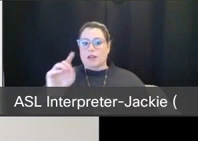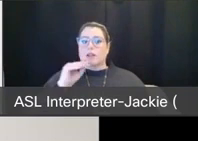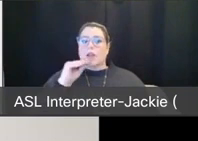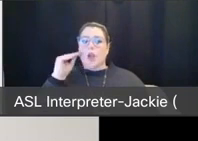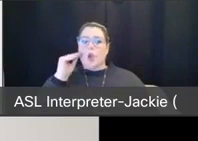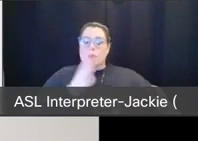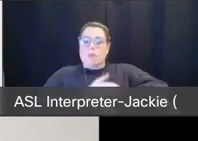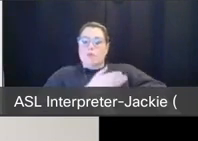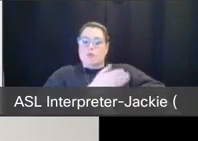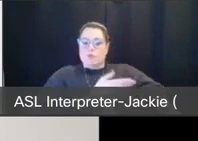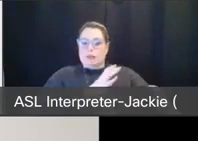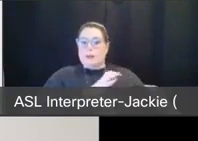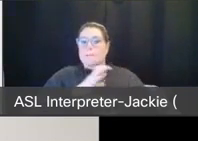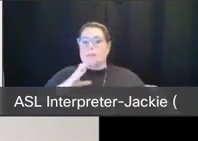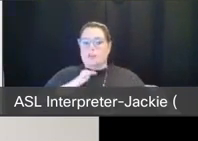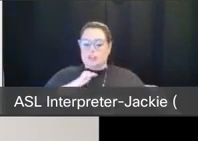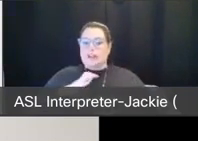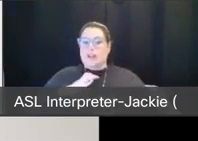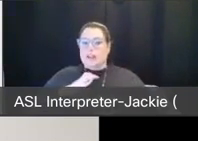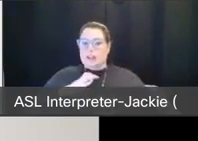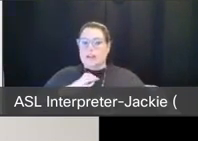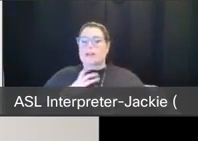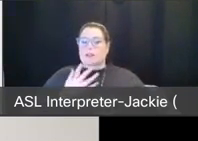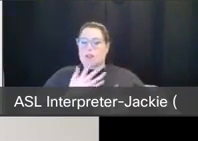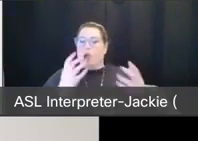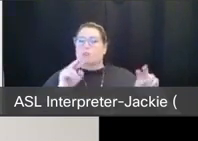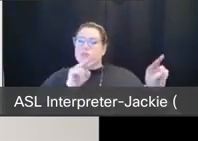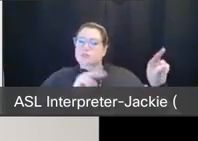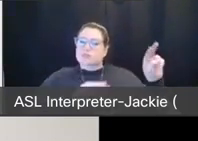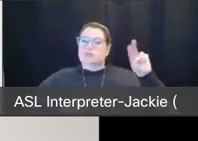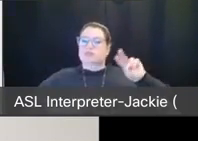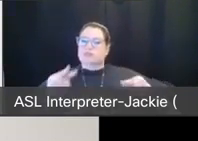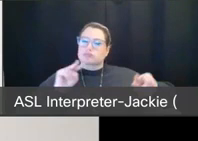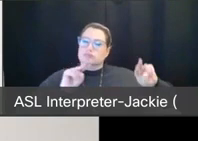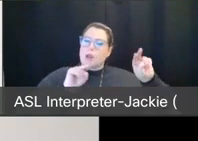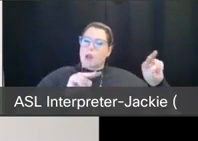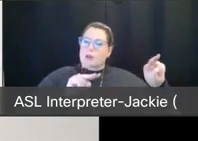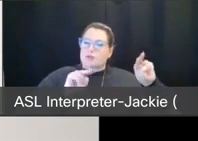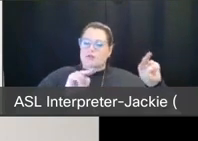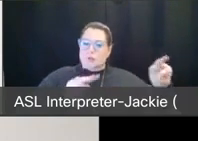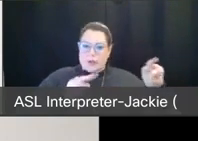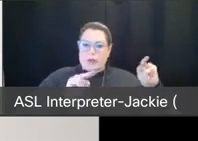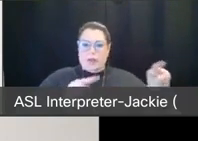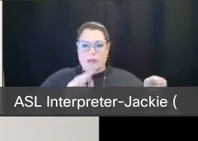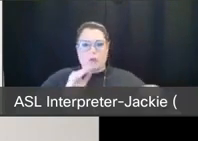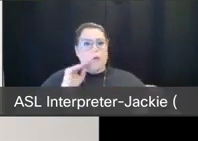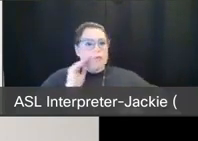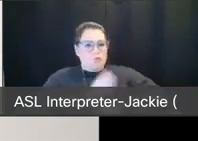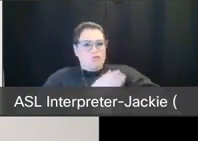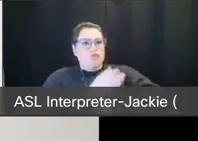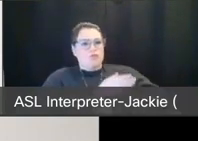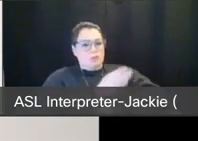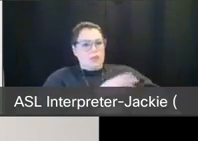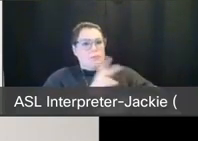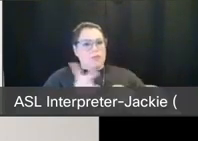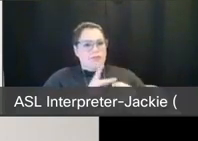oversight over the home improvement industry in the state of Maryland. They're a great place to call and say, hey, I'm looking to hire